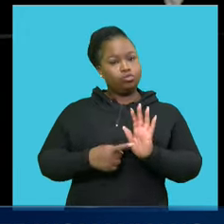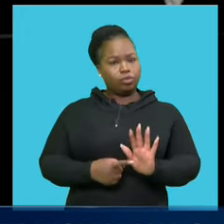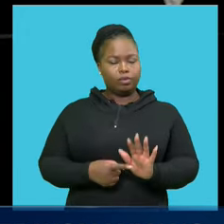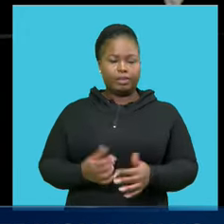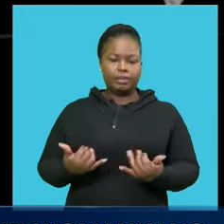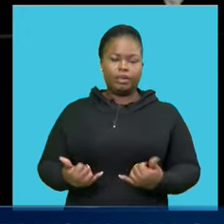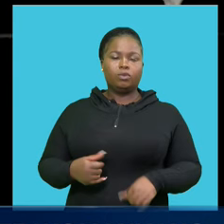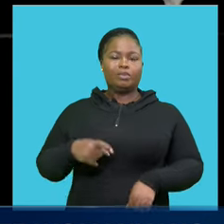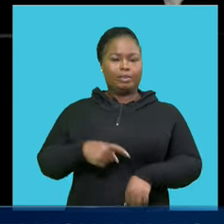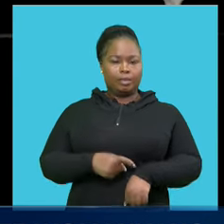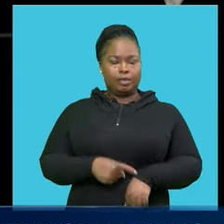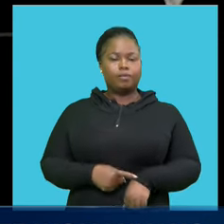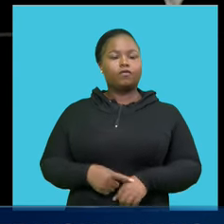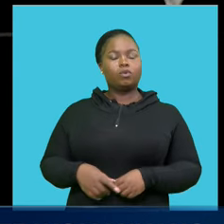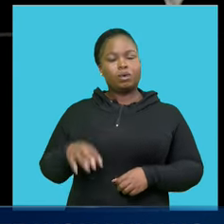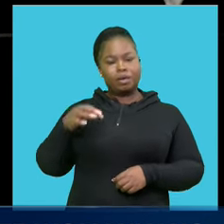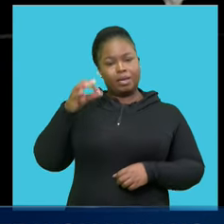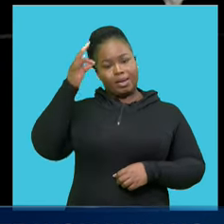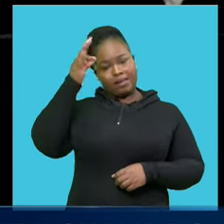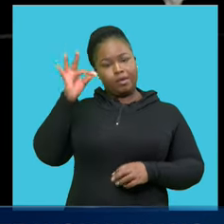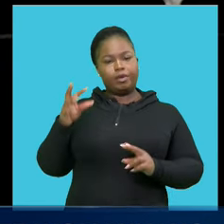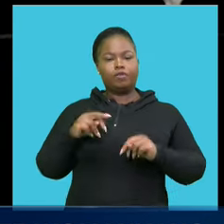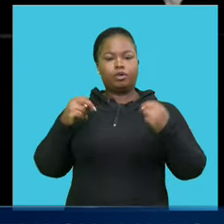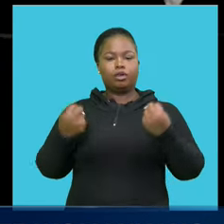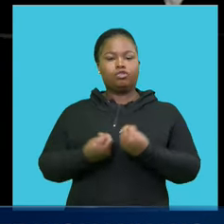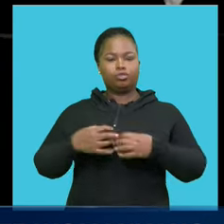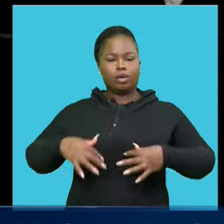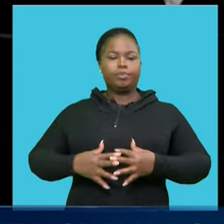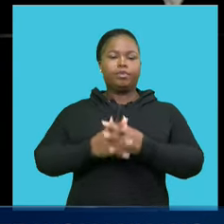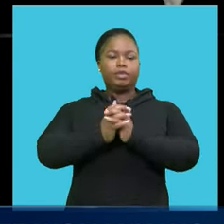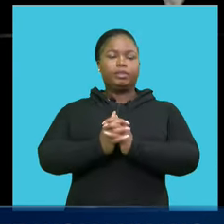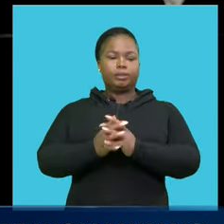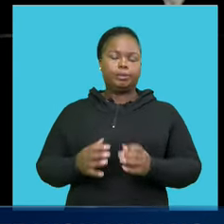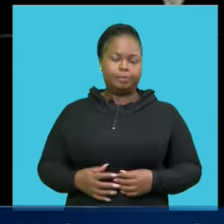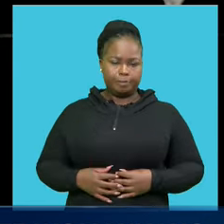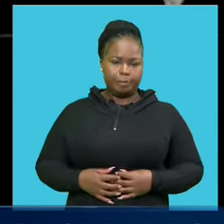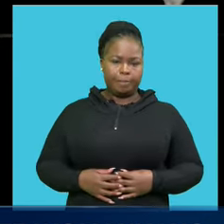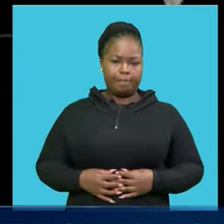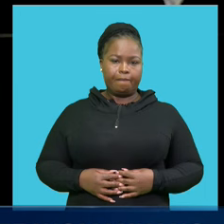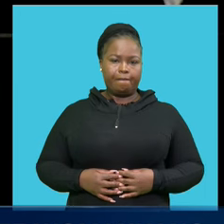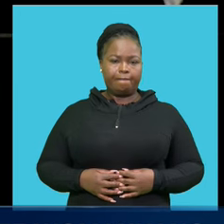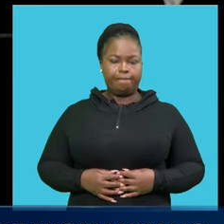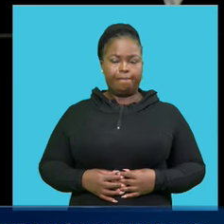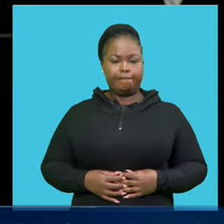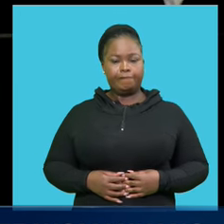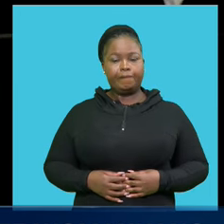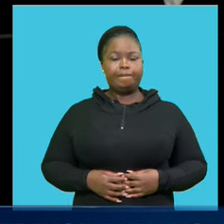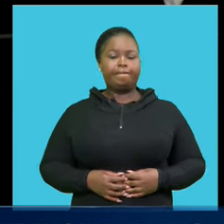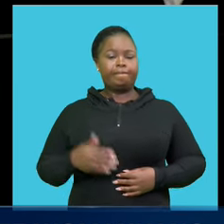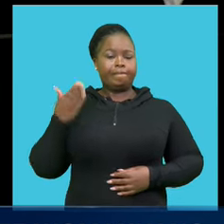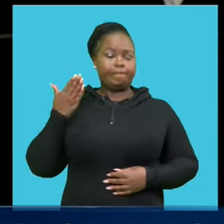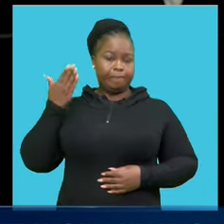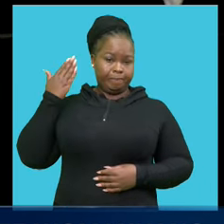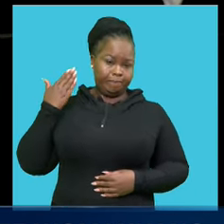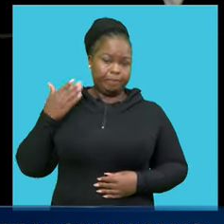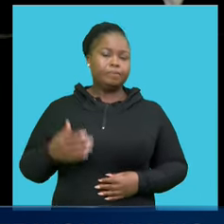of national unity and not a fleeting convenience. We have had and